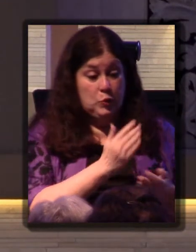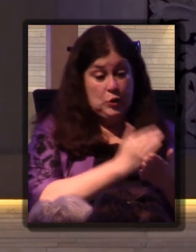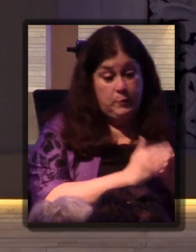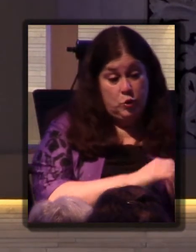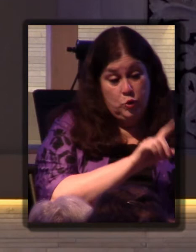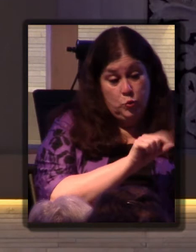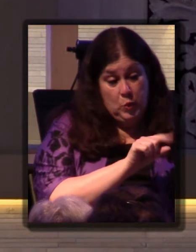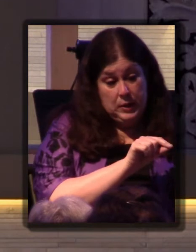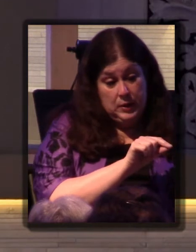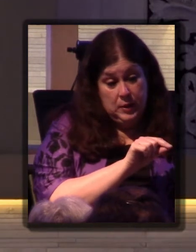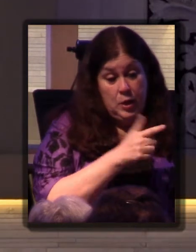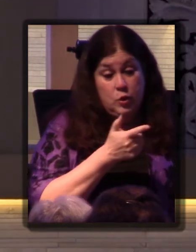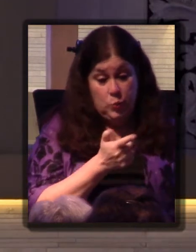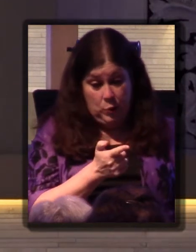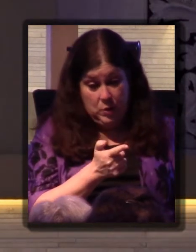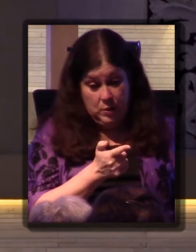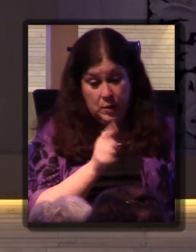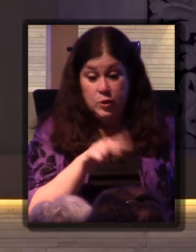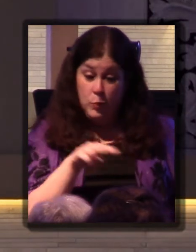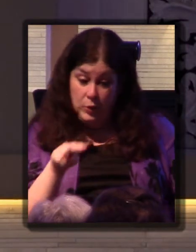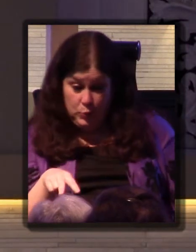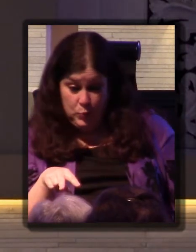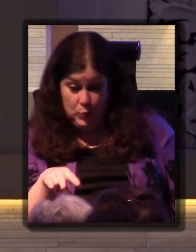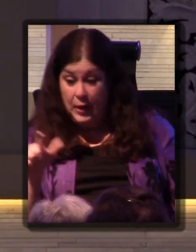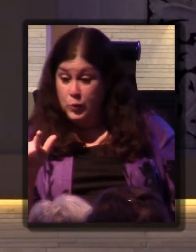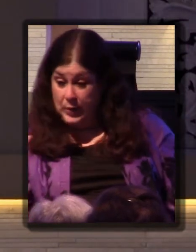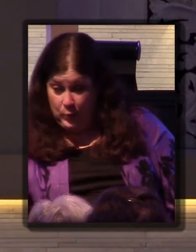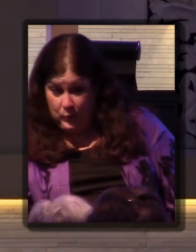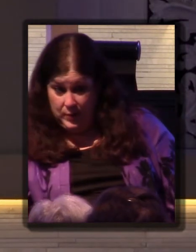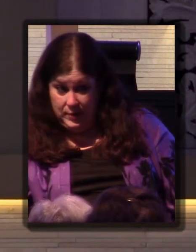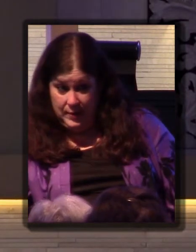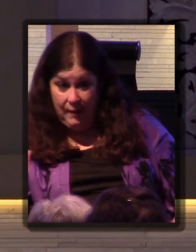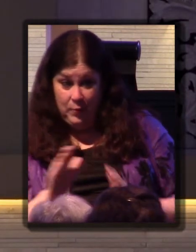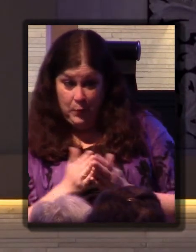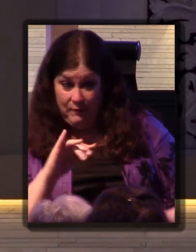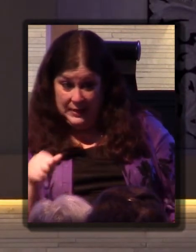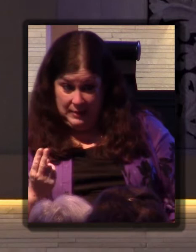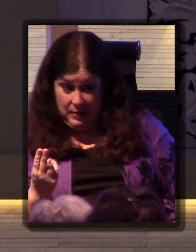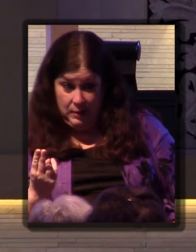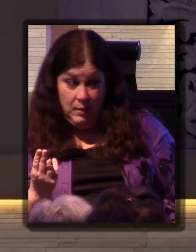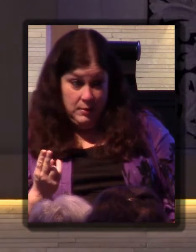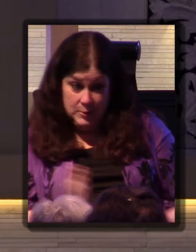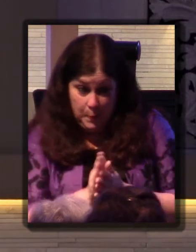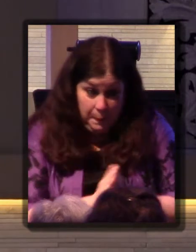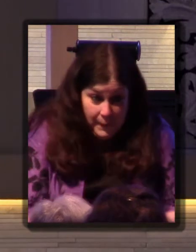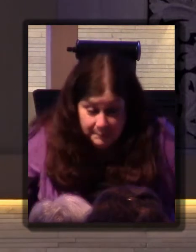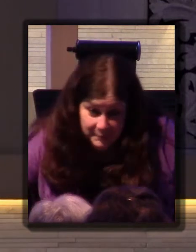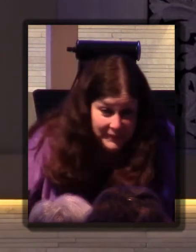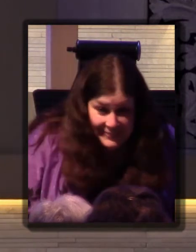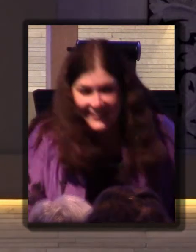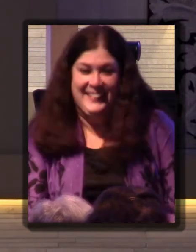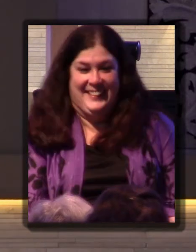go through chapter 20, 21, 22, and 23 of the book of Isaiah.